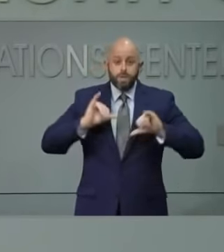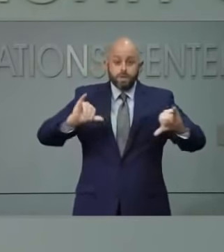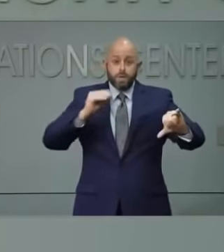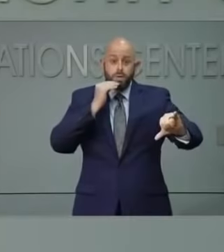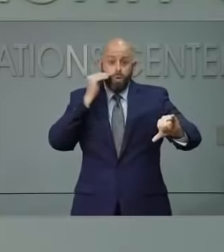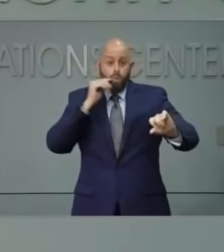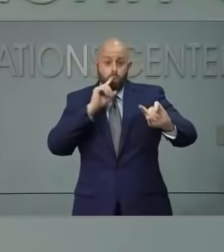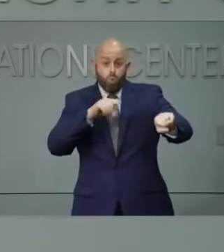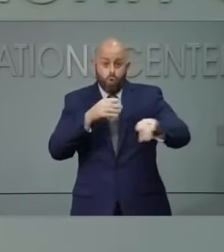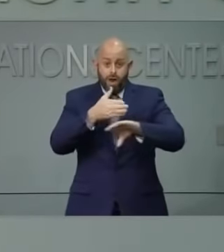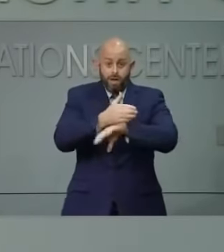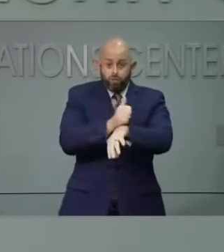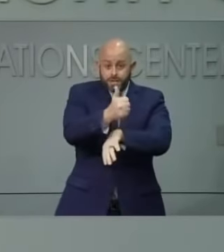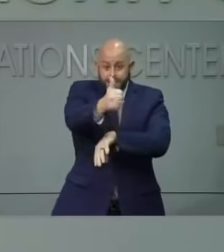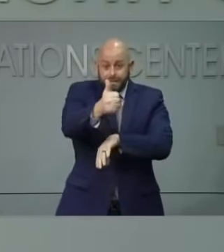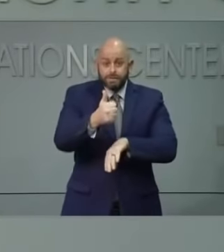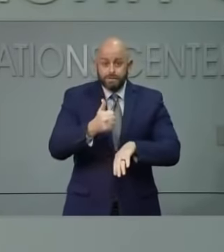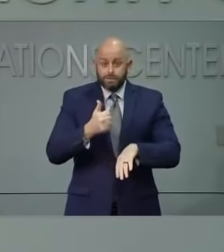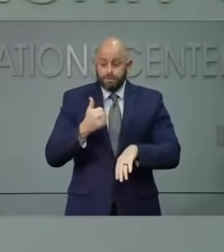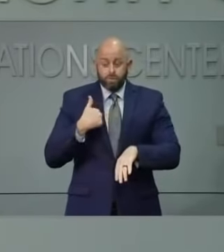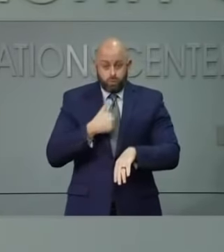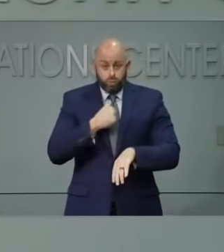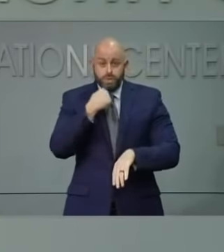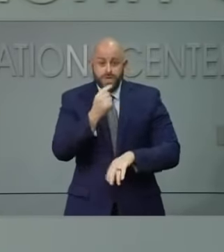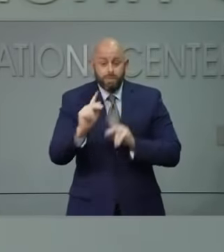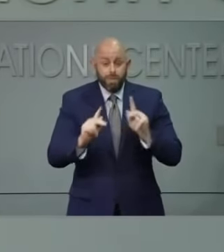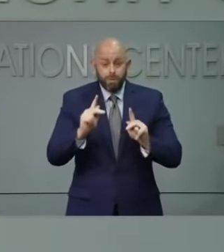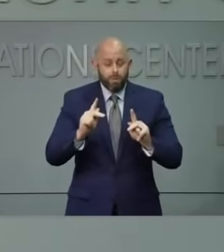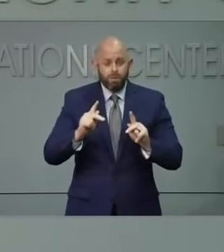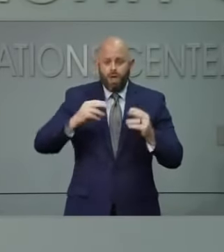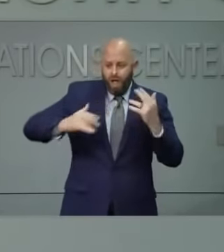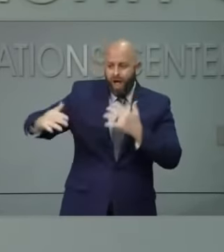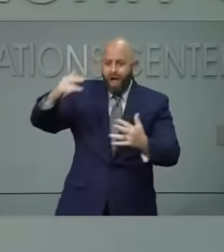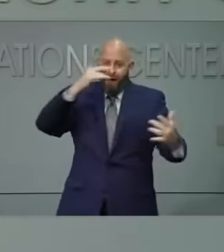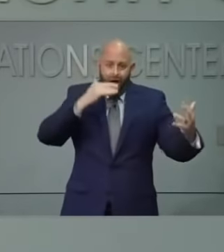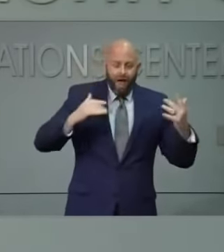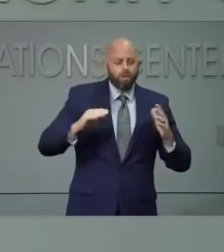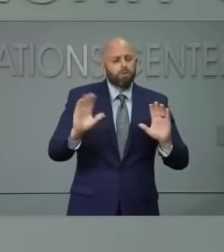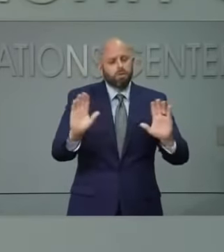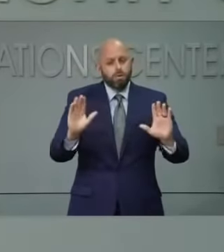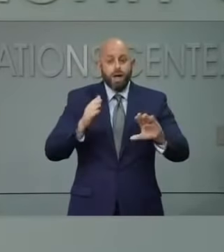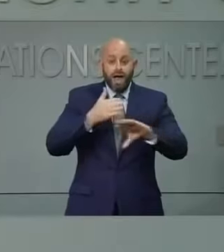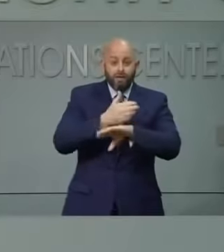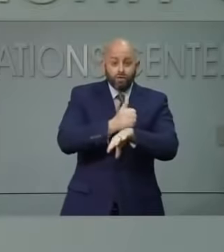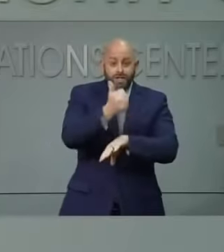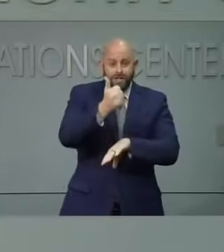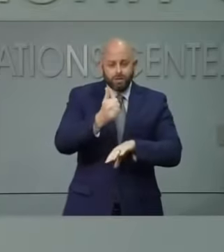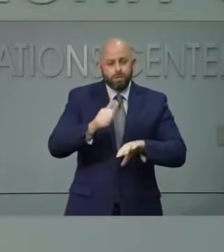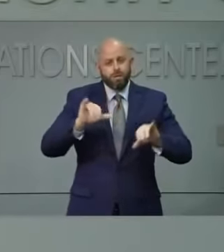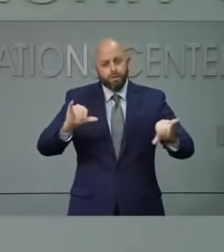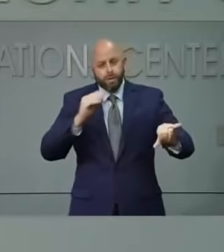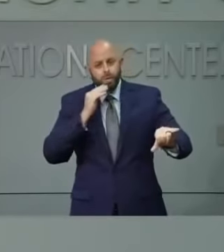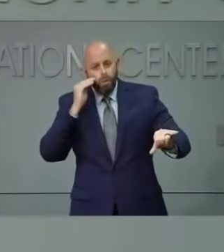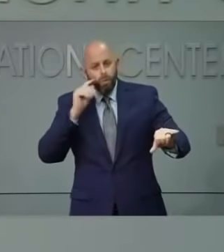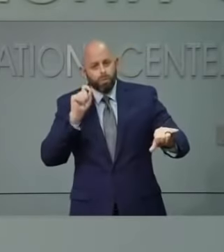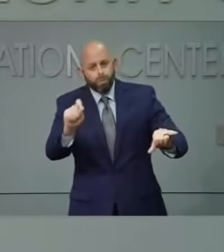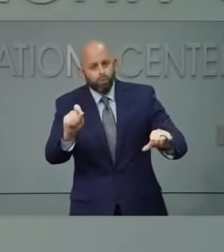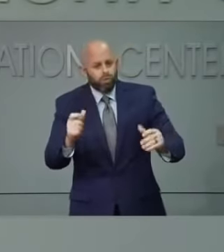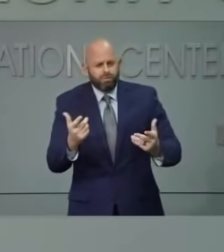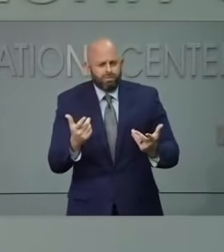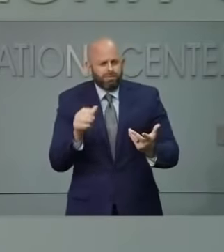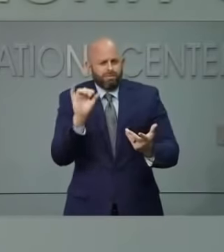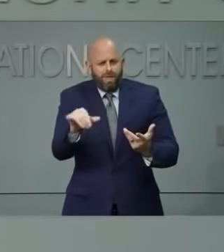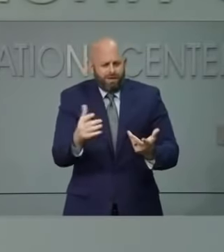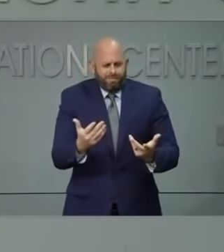tells people they just really need to go home. They don't need to be gathering in other people's homes. They don't need to be gathering at other places or any